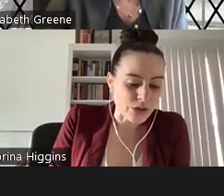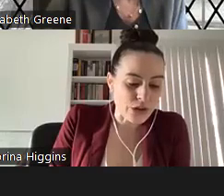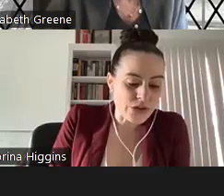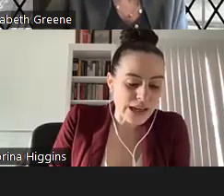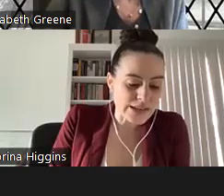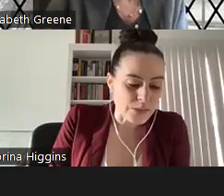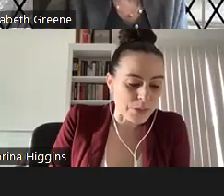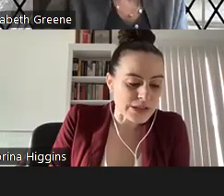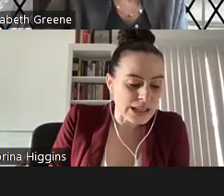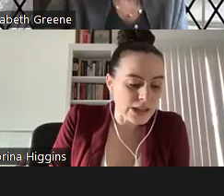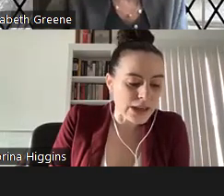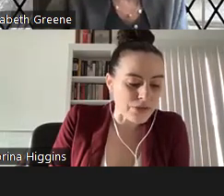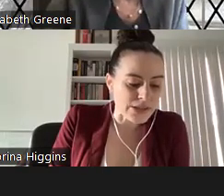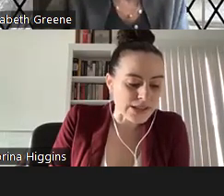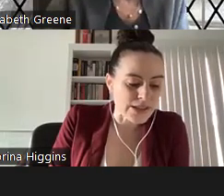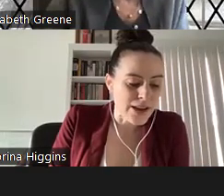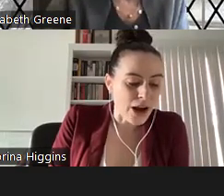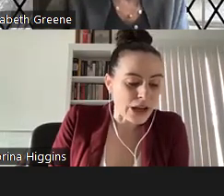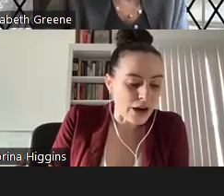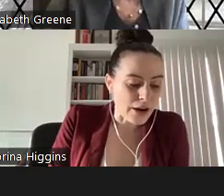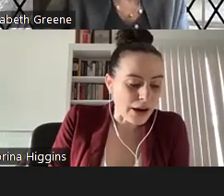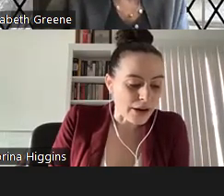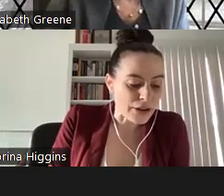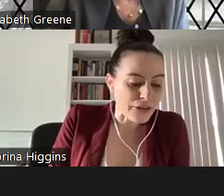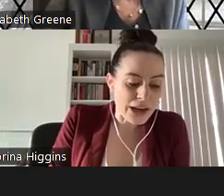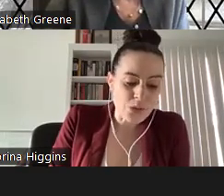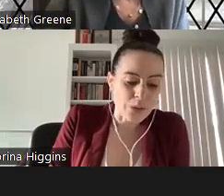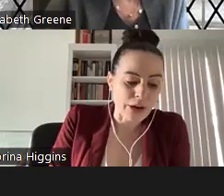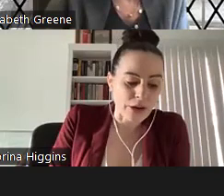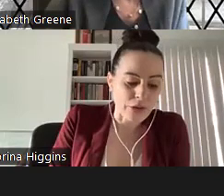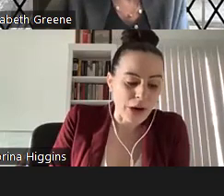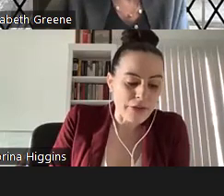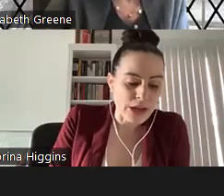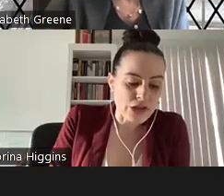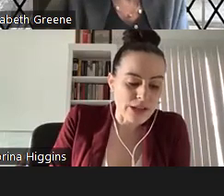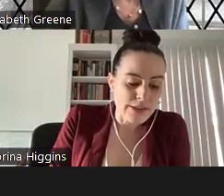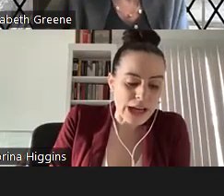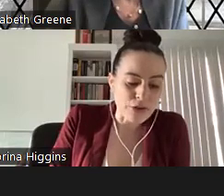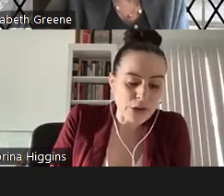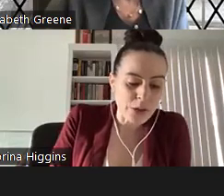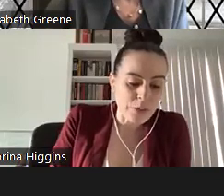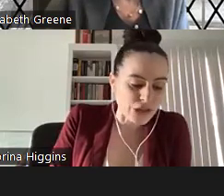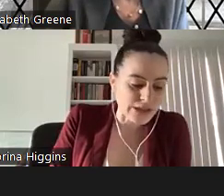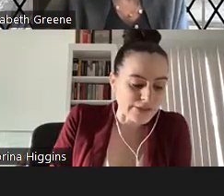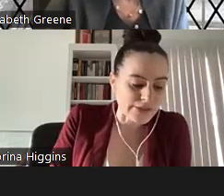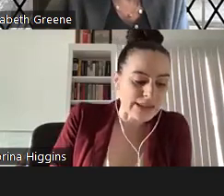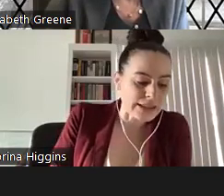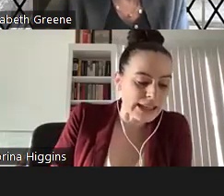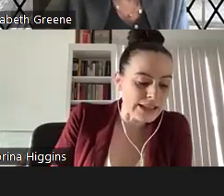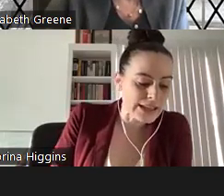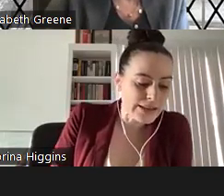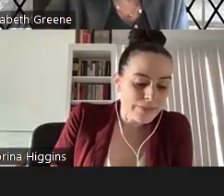material culture studies with particular emphasis on the artifactual record of craft production, and her fieldwork projects have